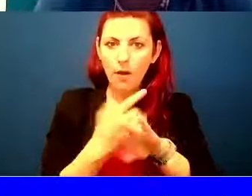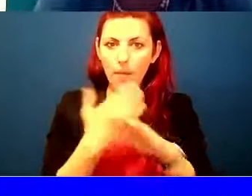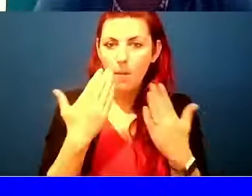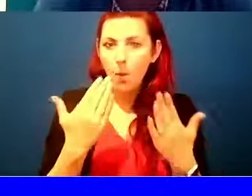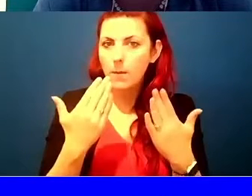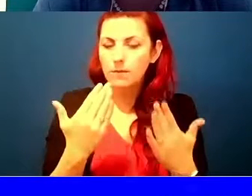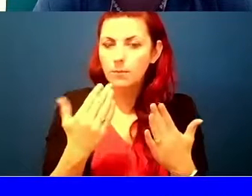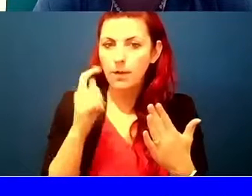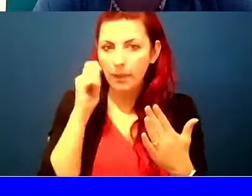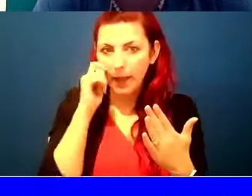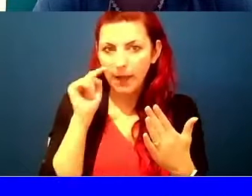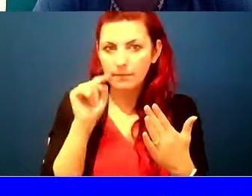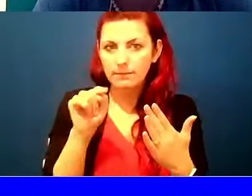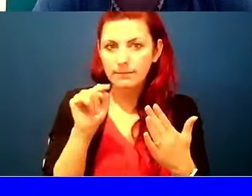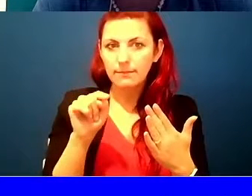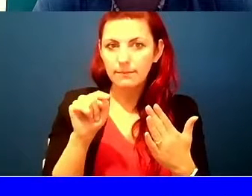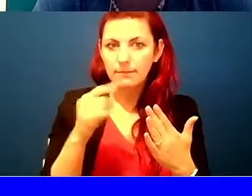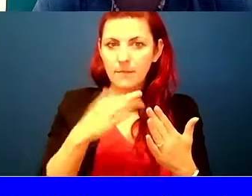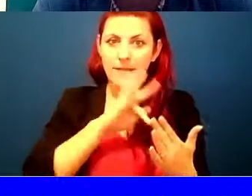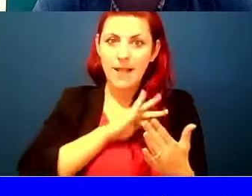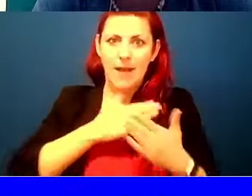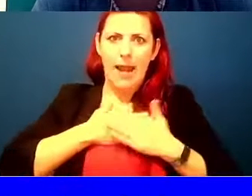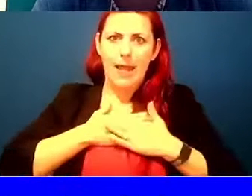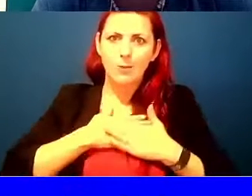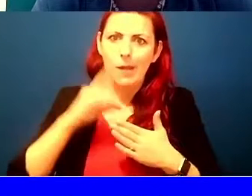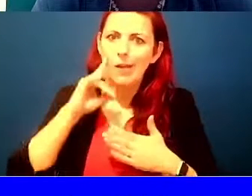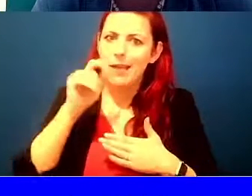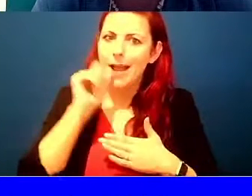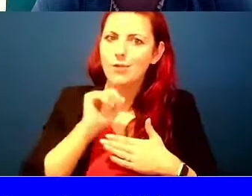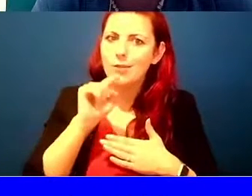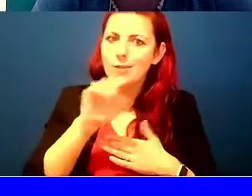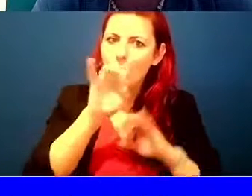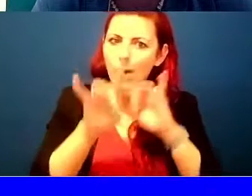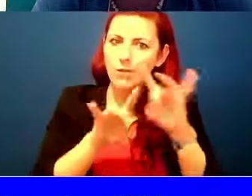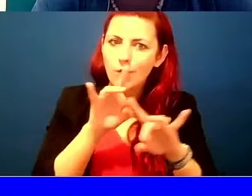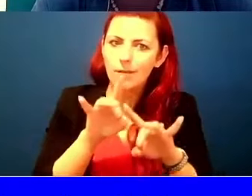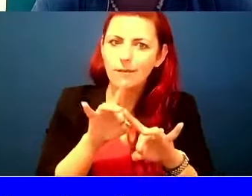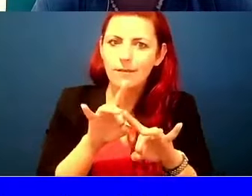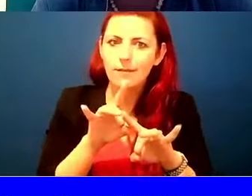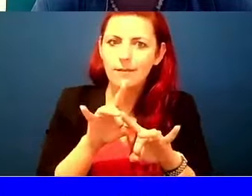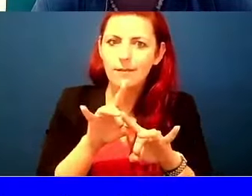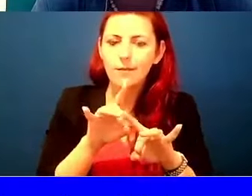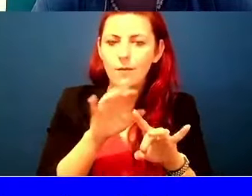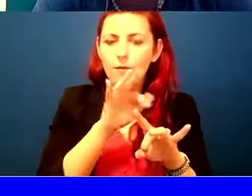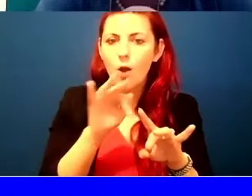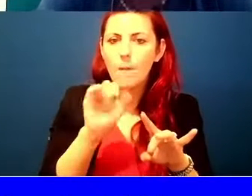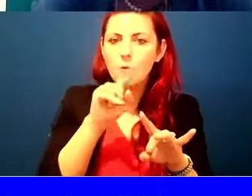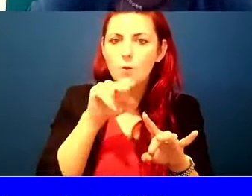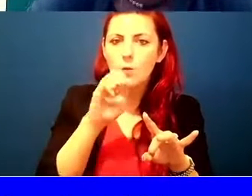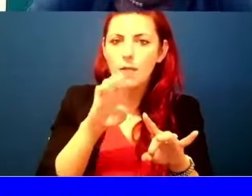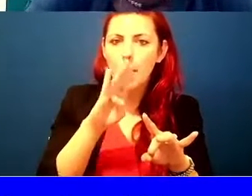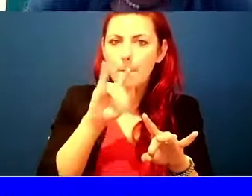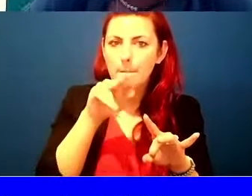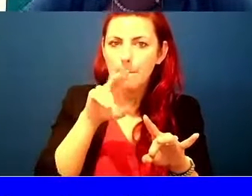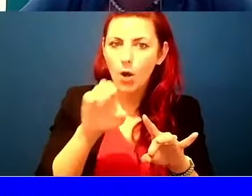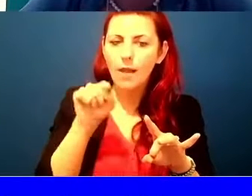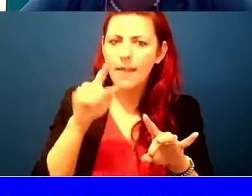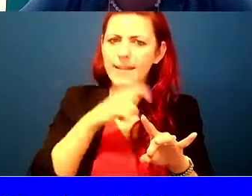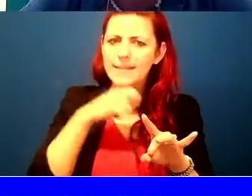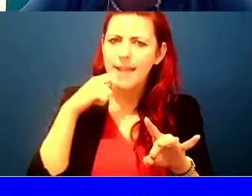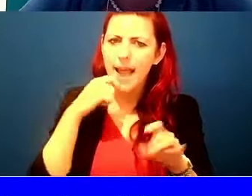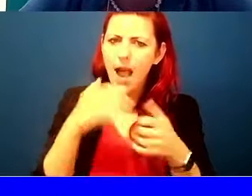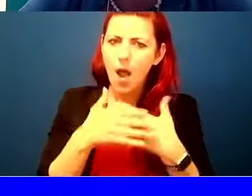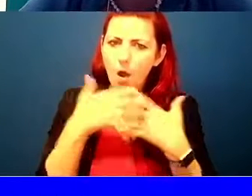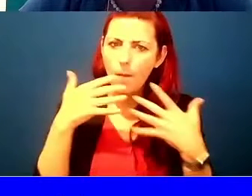something that I'd love to hear myself from Susie Byrne is the extent to which barristers